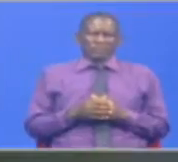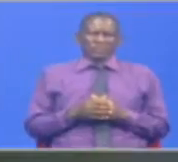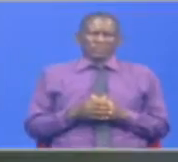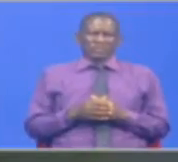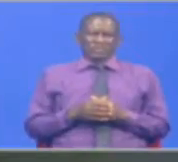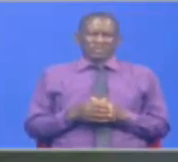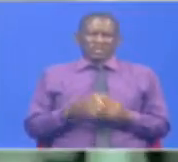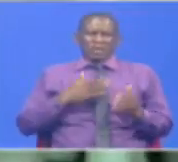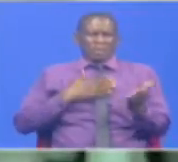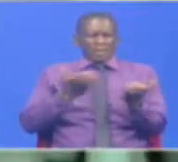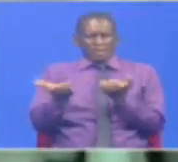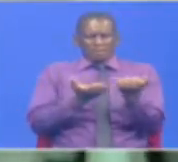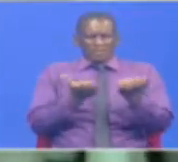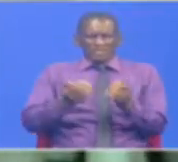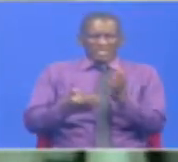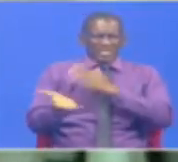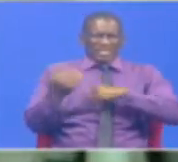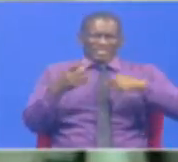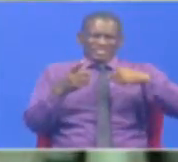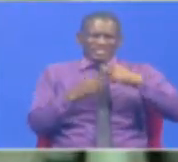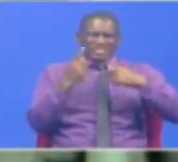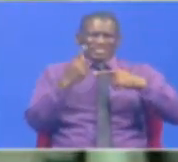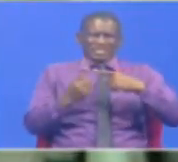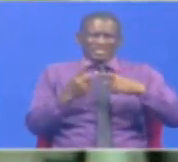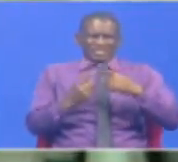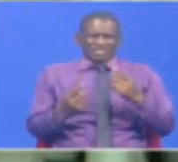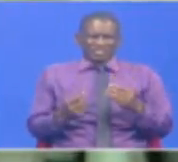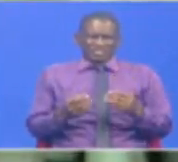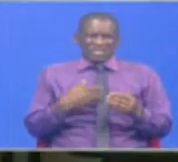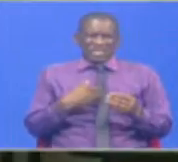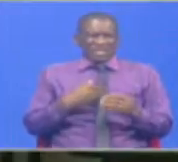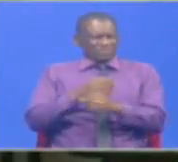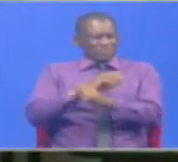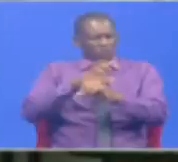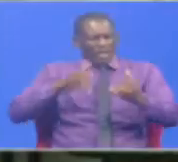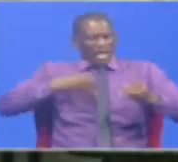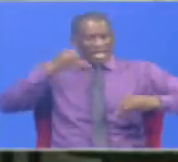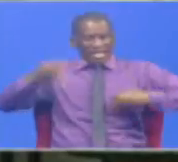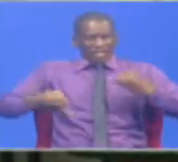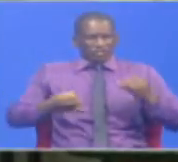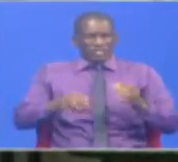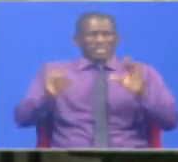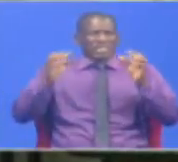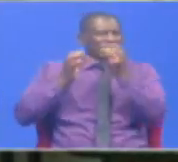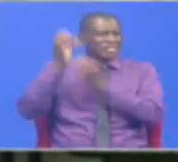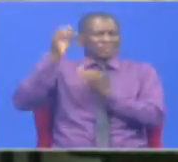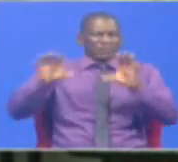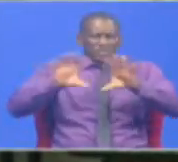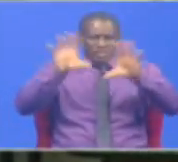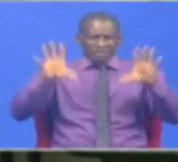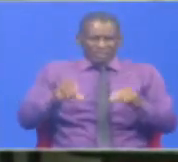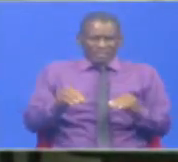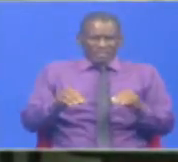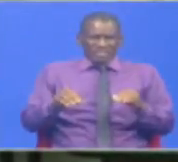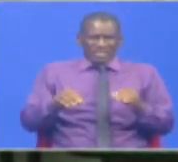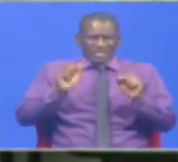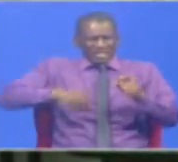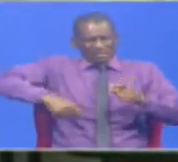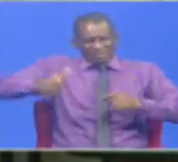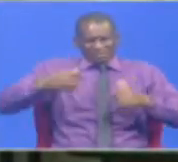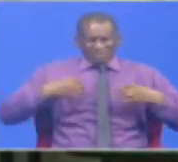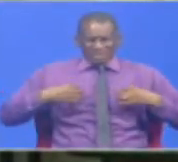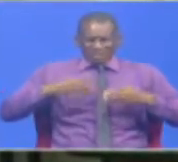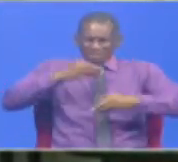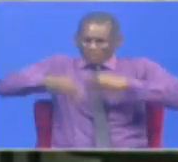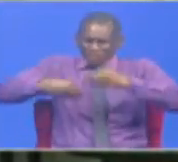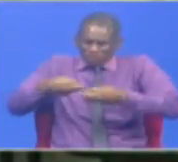My business in the last 6 years has been fun. Depending on your budget, I can either source the fabric locally or I import a